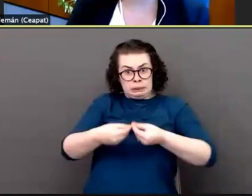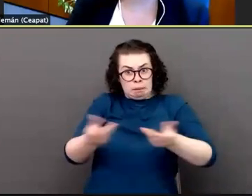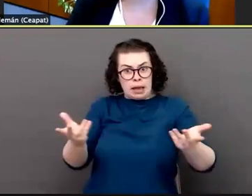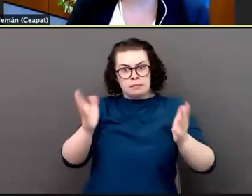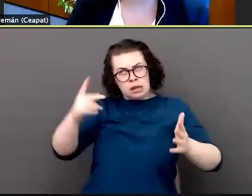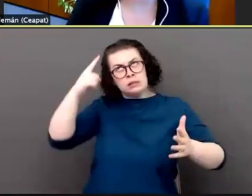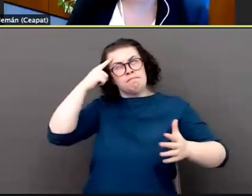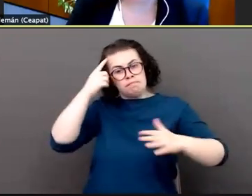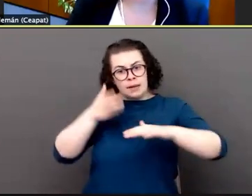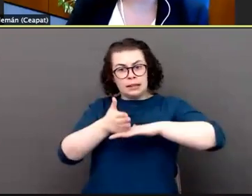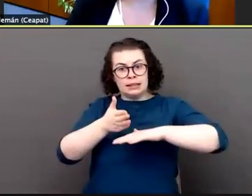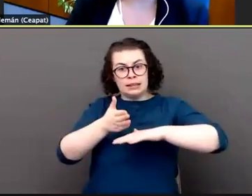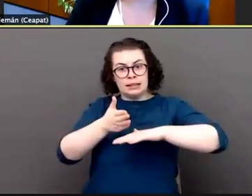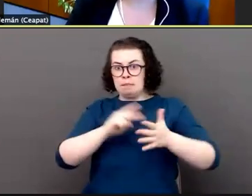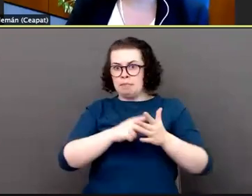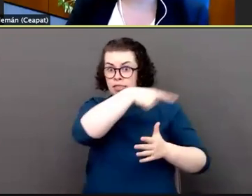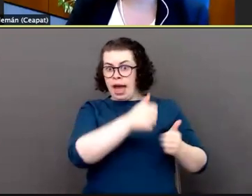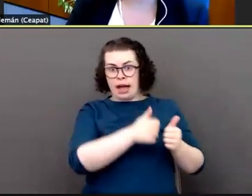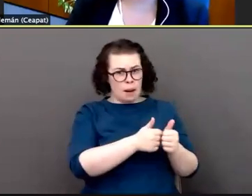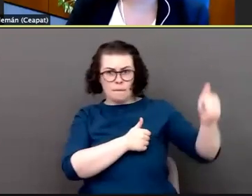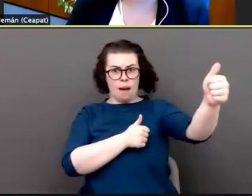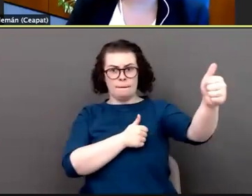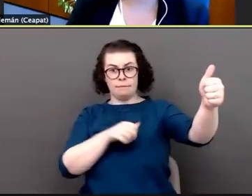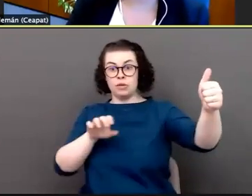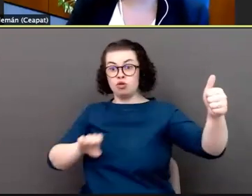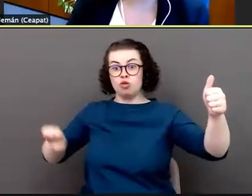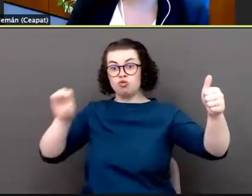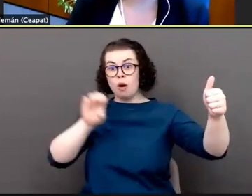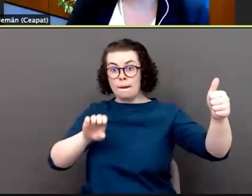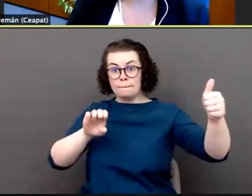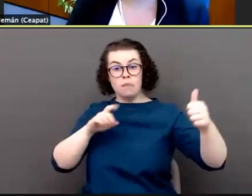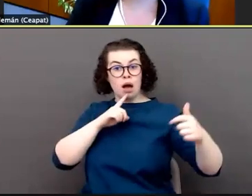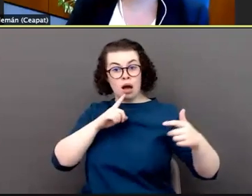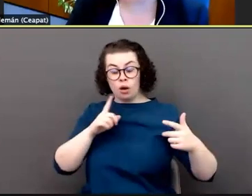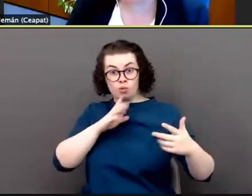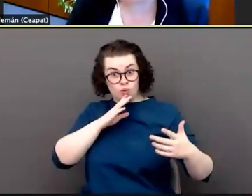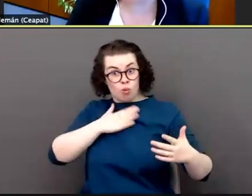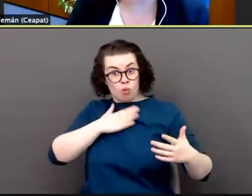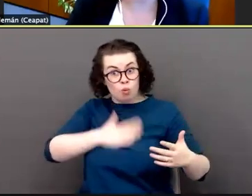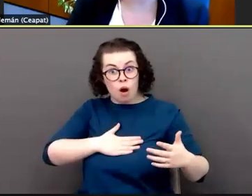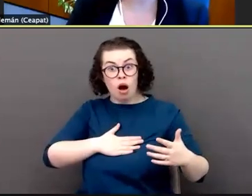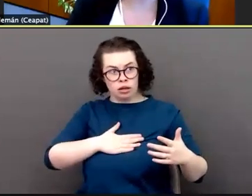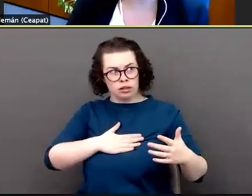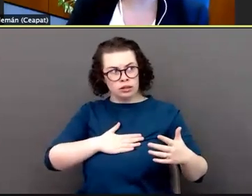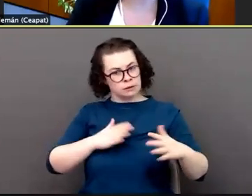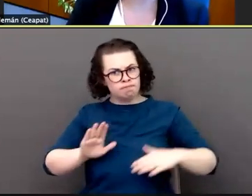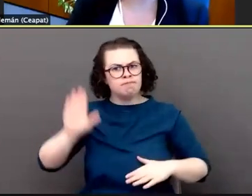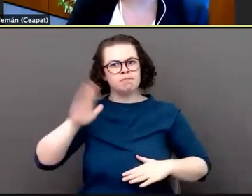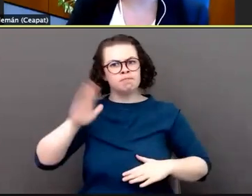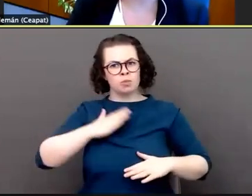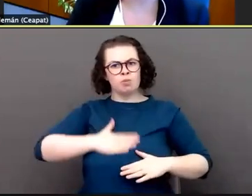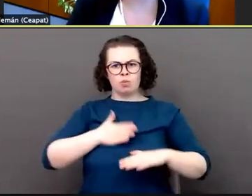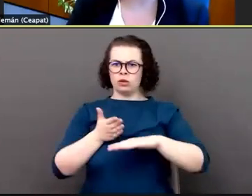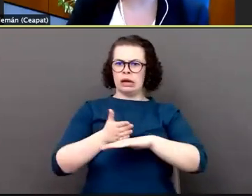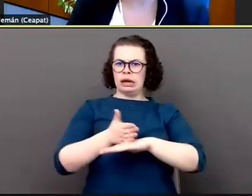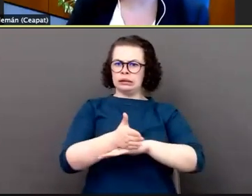in this area. Europe is highly committed to responding to the challenges of